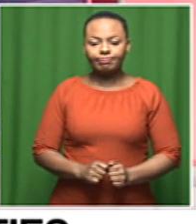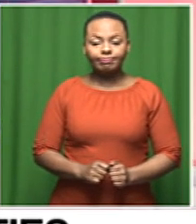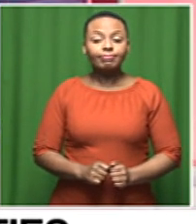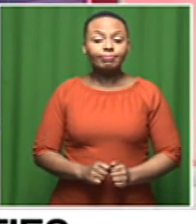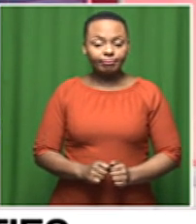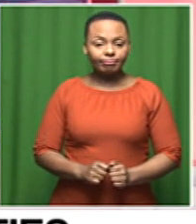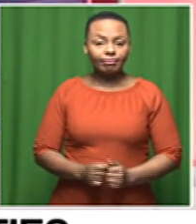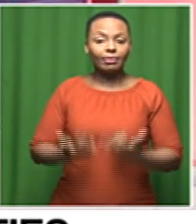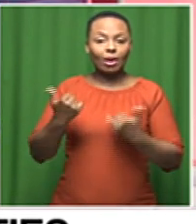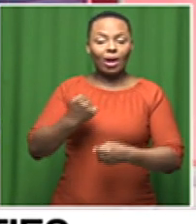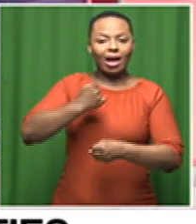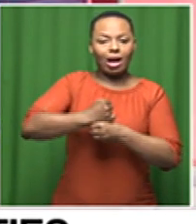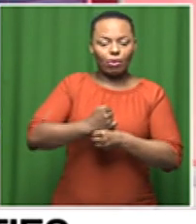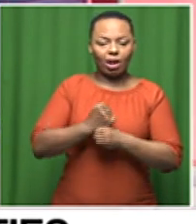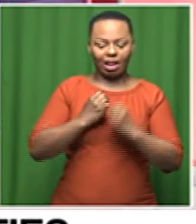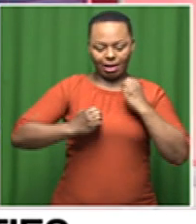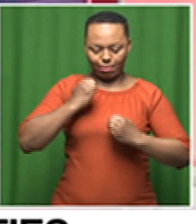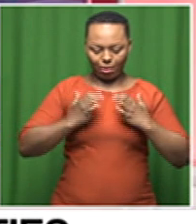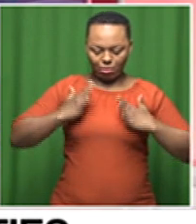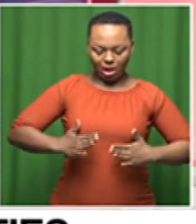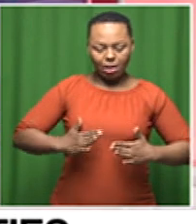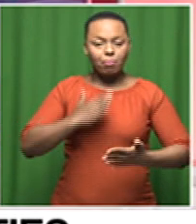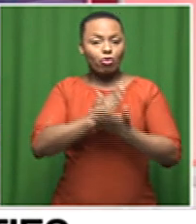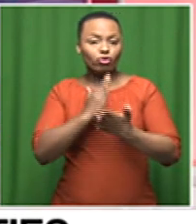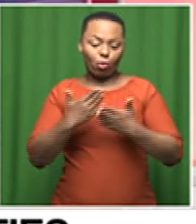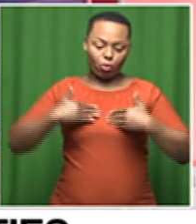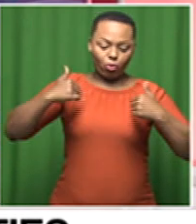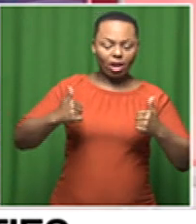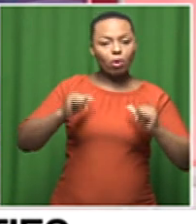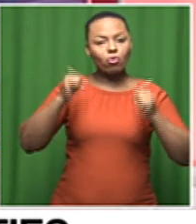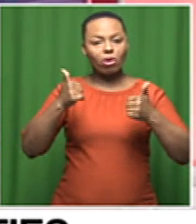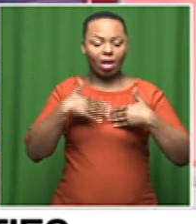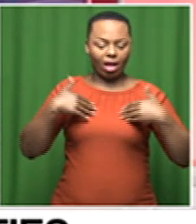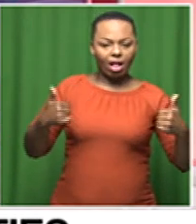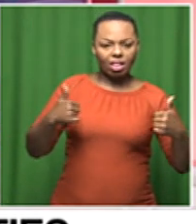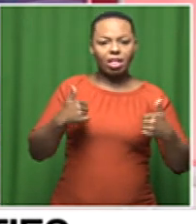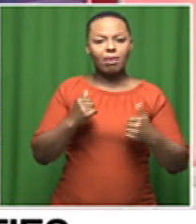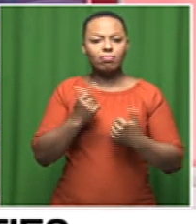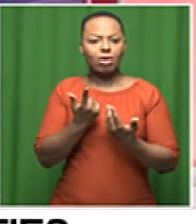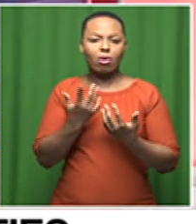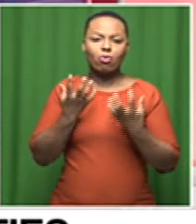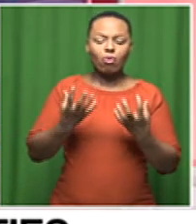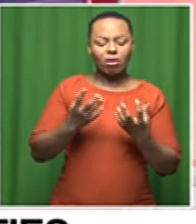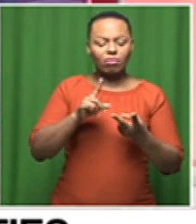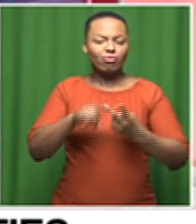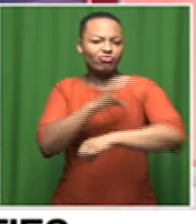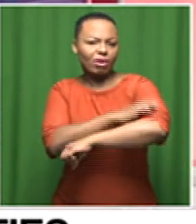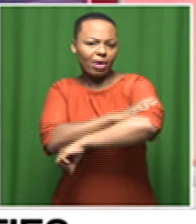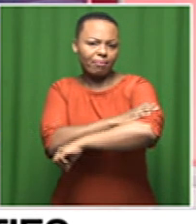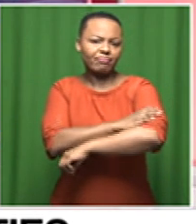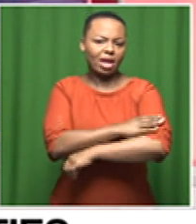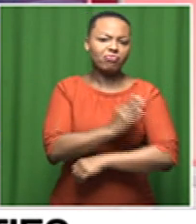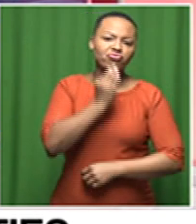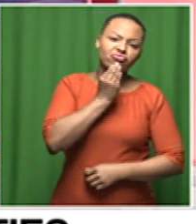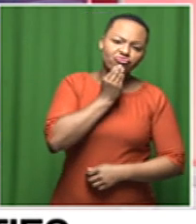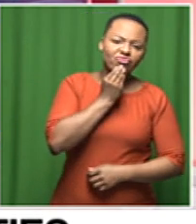An annual physical examination ensures wellness and good health by monitoring vitals like weight, blood pressure, cholesterol, and other markers.